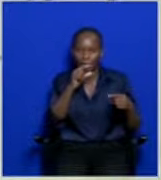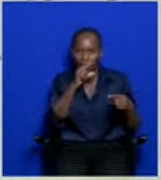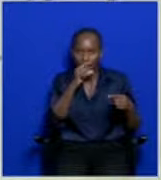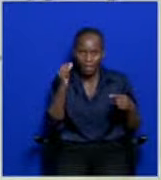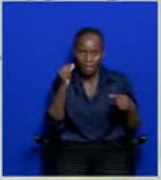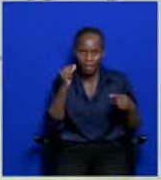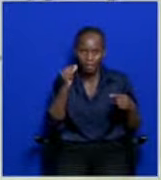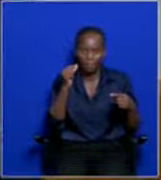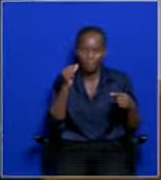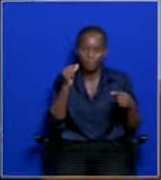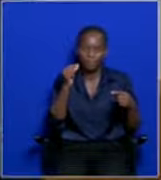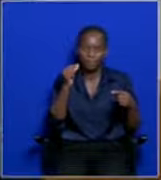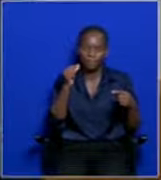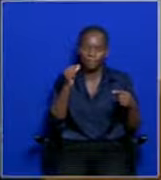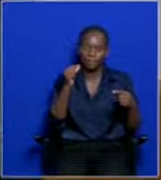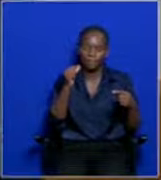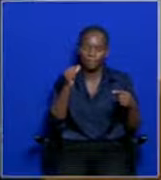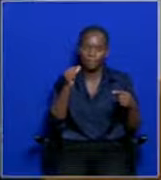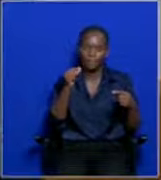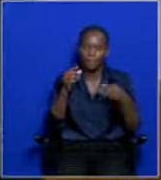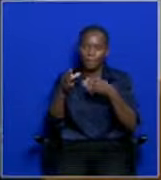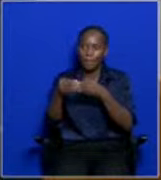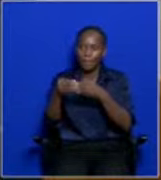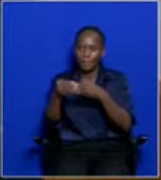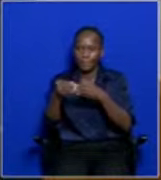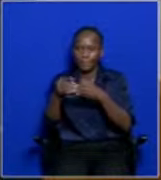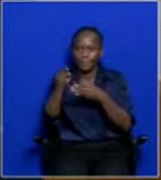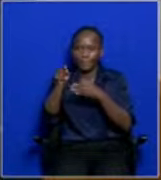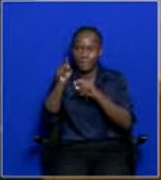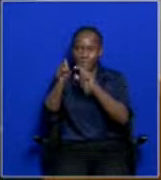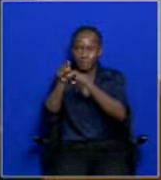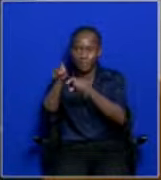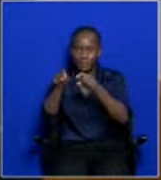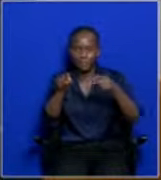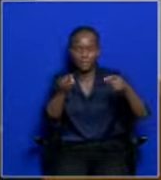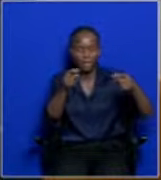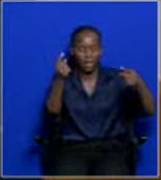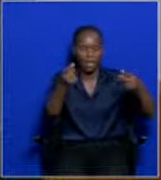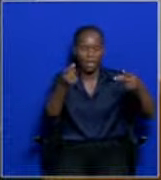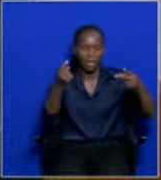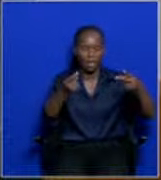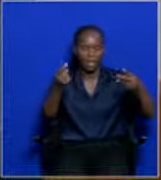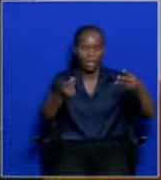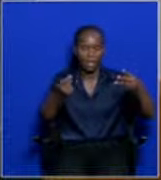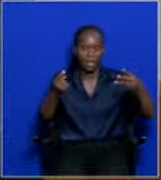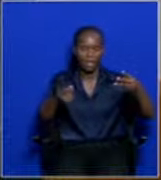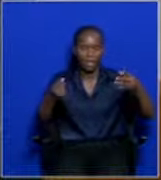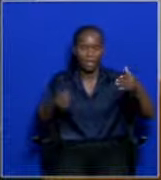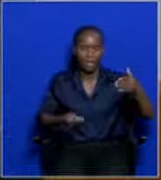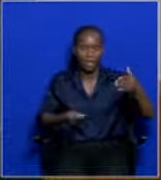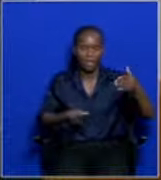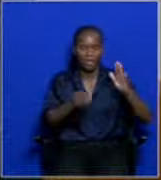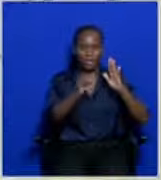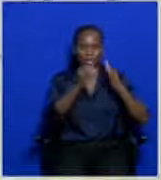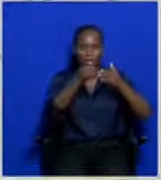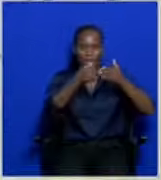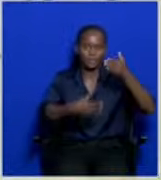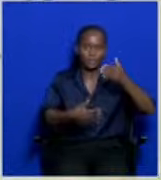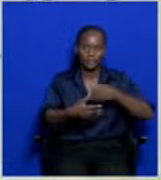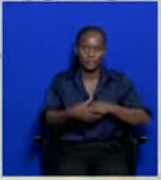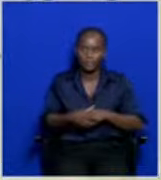corruption is preferable. Can you read those, can you inform the commissioners as to who those members